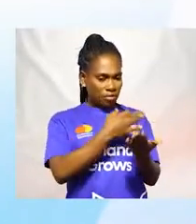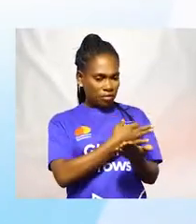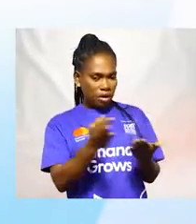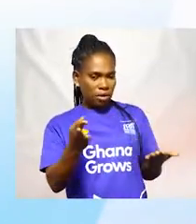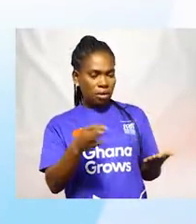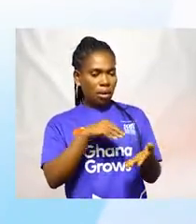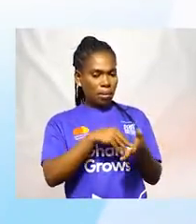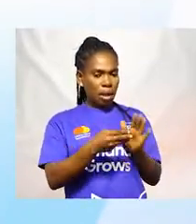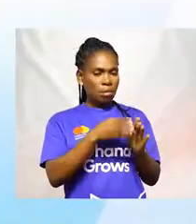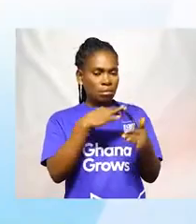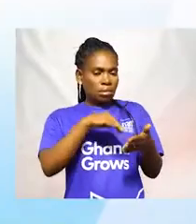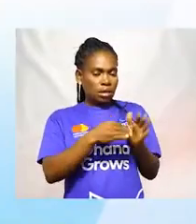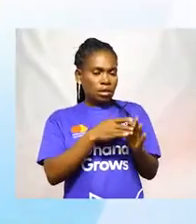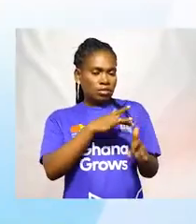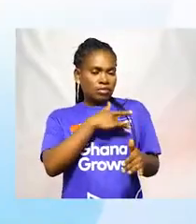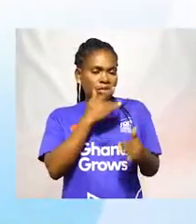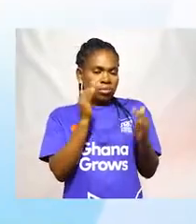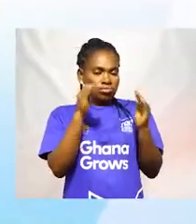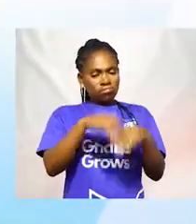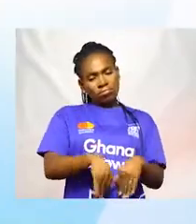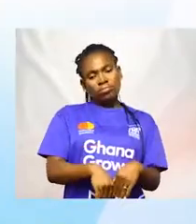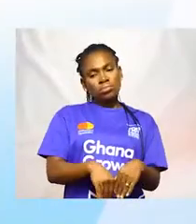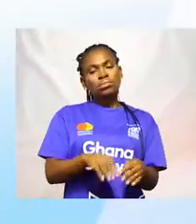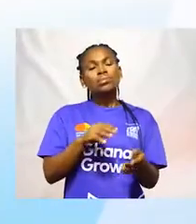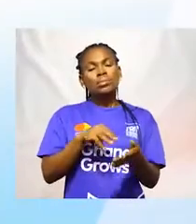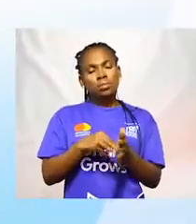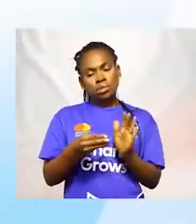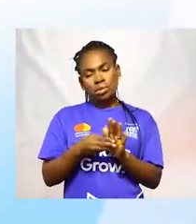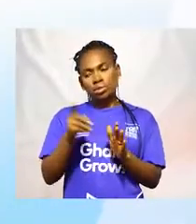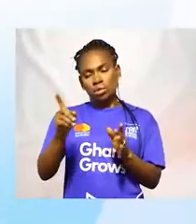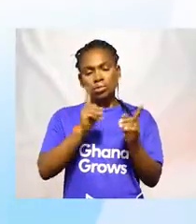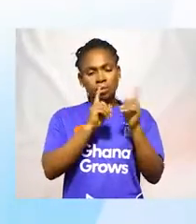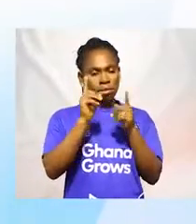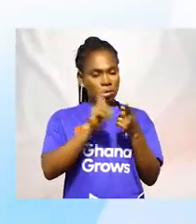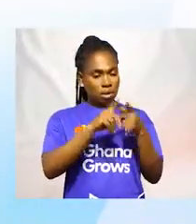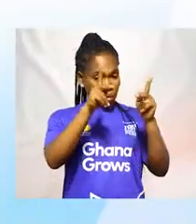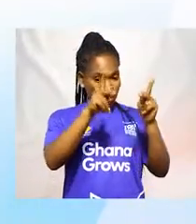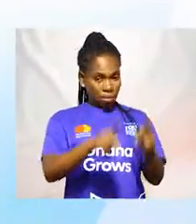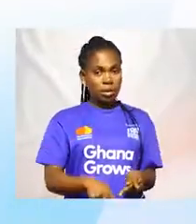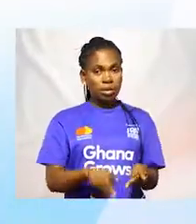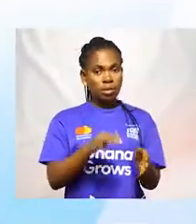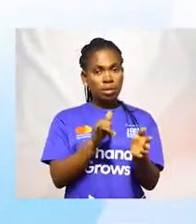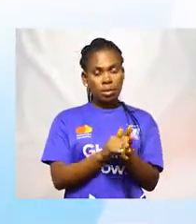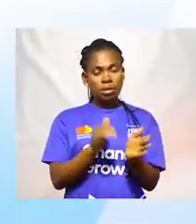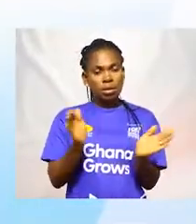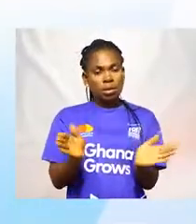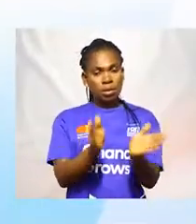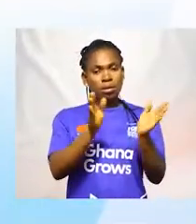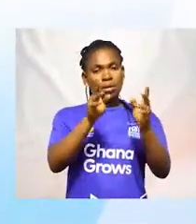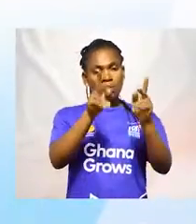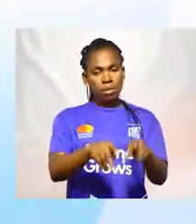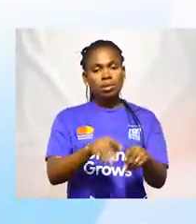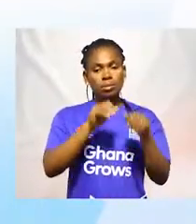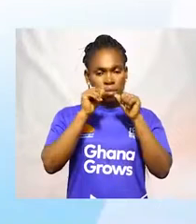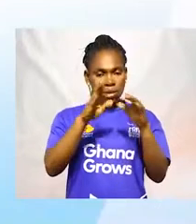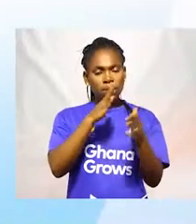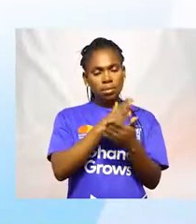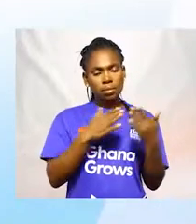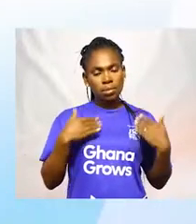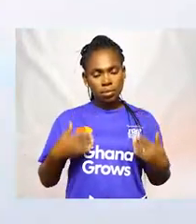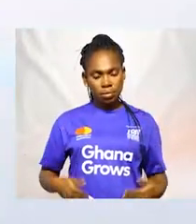for a minute in that horrible pit, in that clay that when you even try and move out, you're even sinking further. Yeah. And just bless them for a minute before we